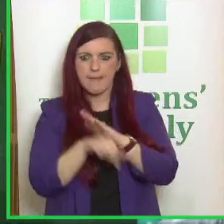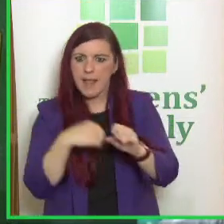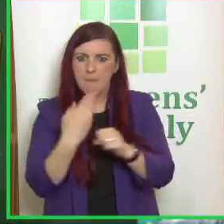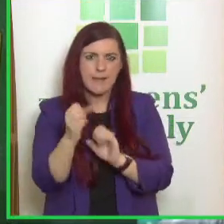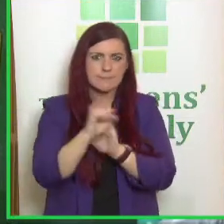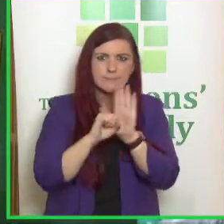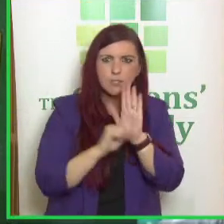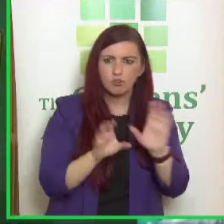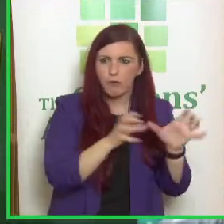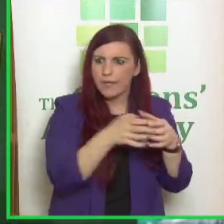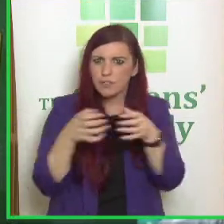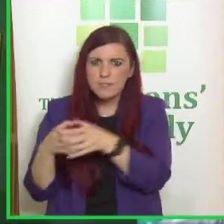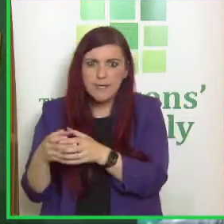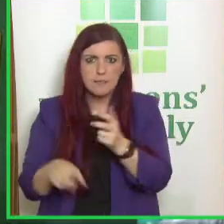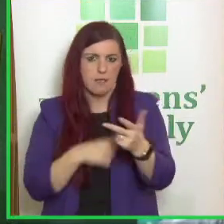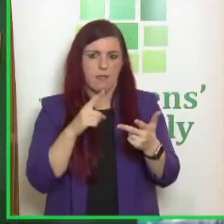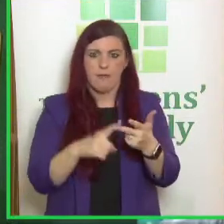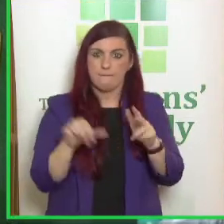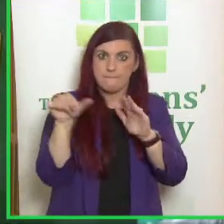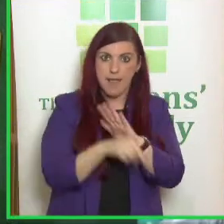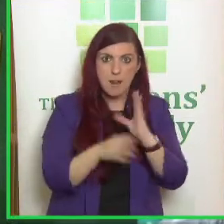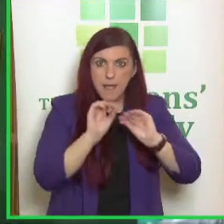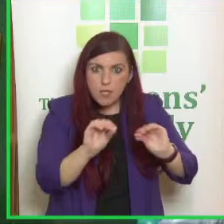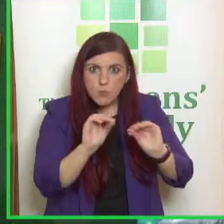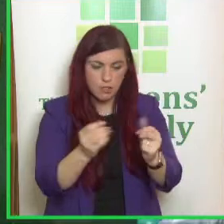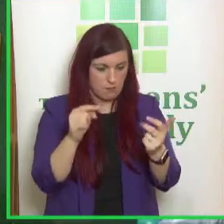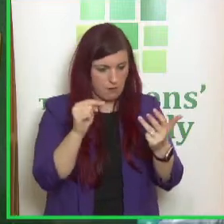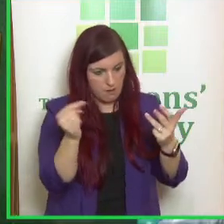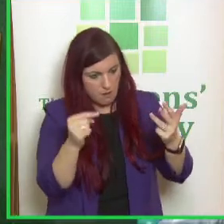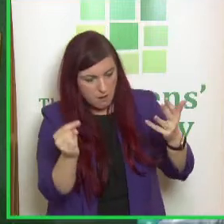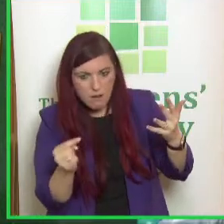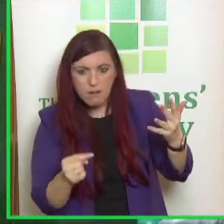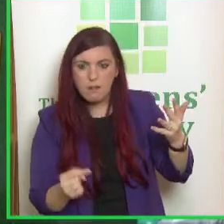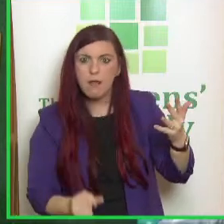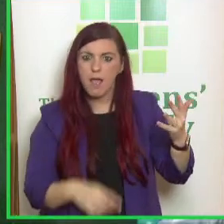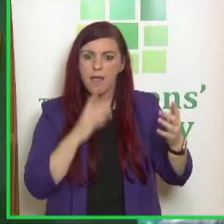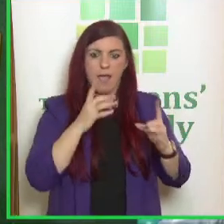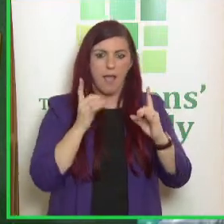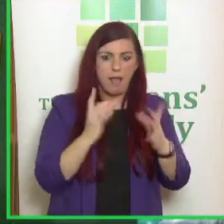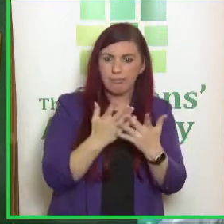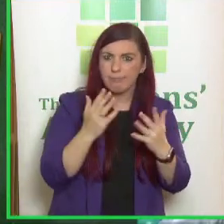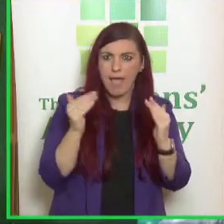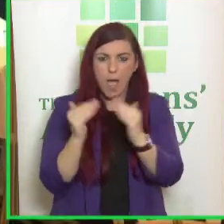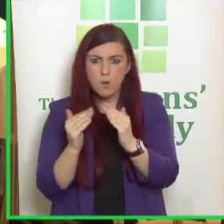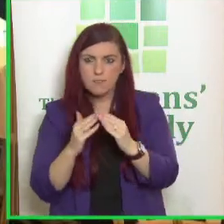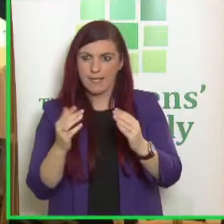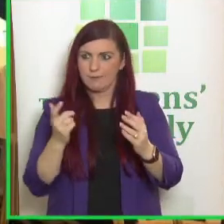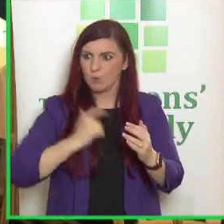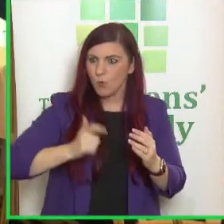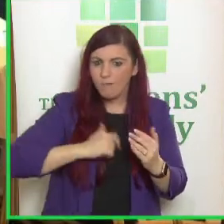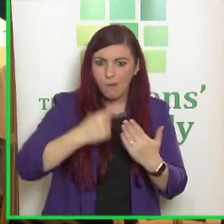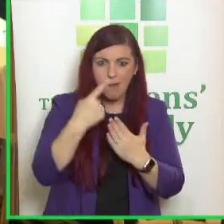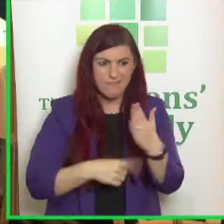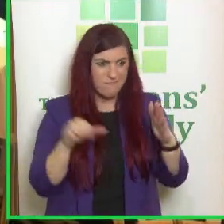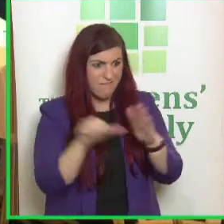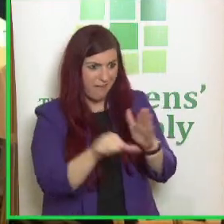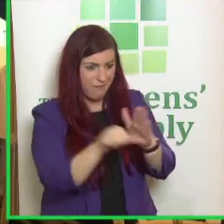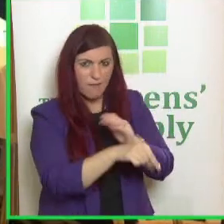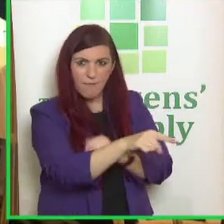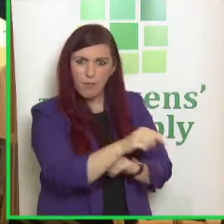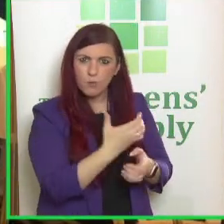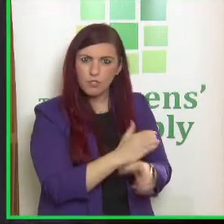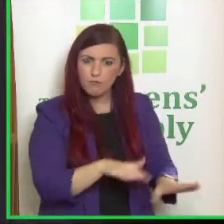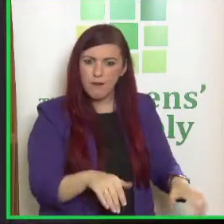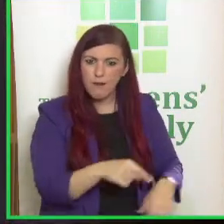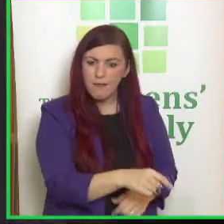statutory agencies, they've been failed by education systems, housing policy, social welfare policy. The consequence of all this